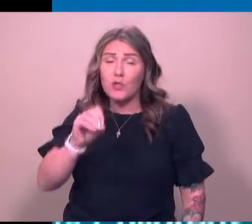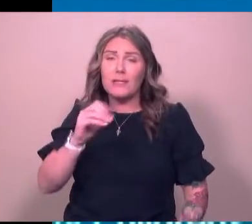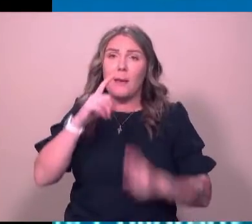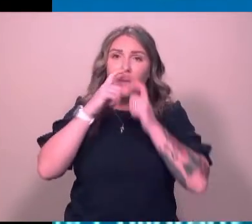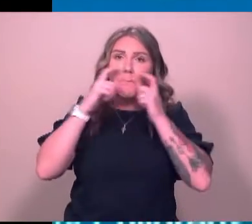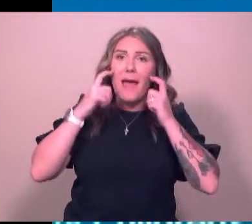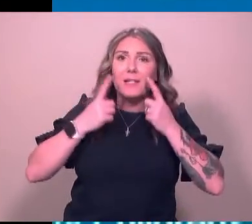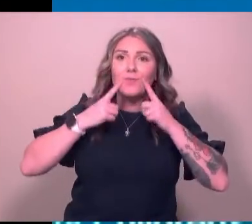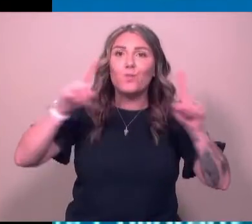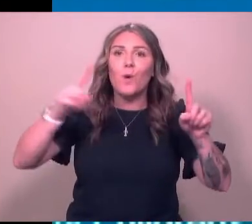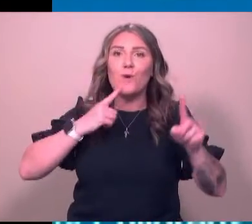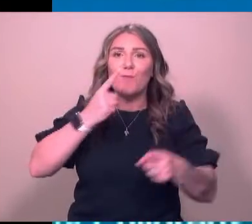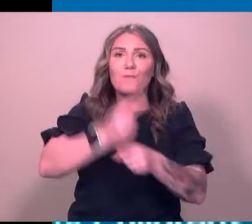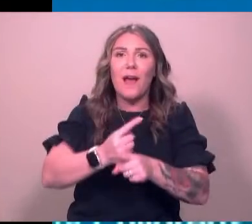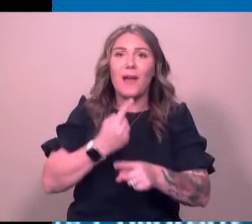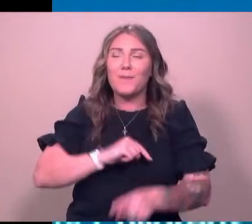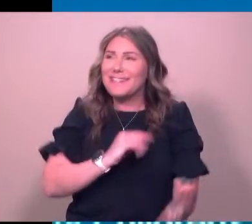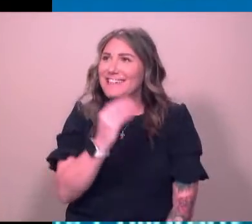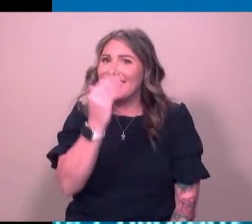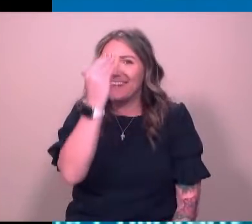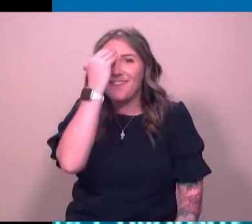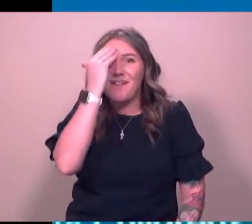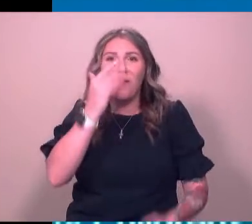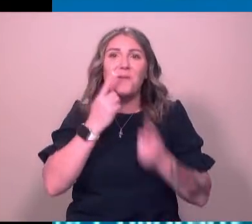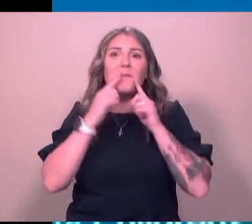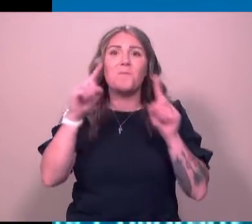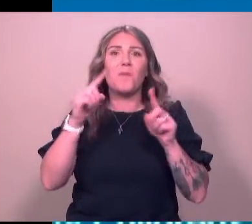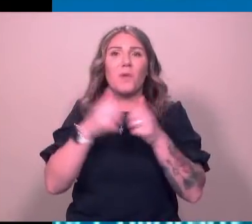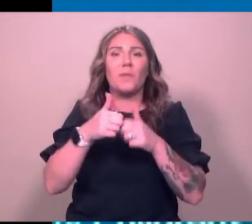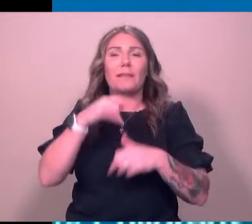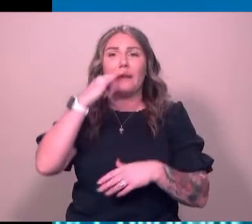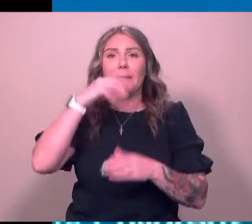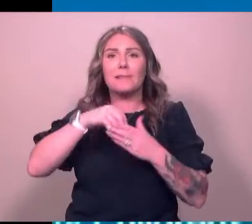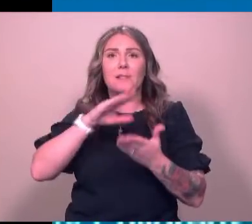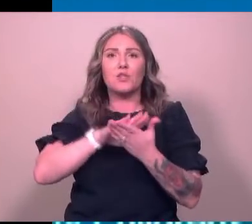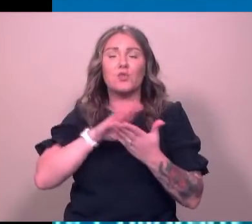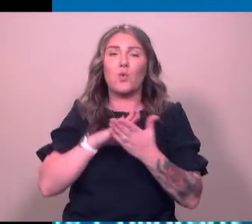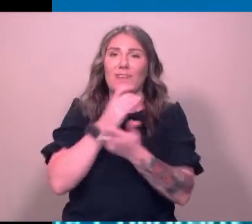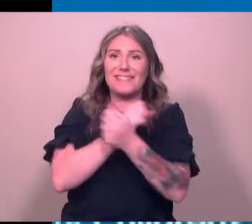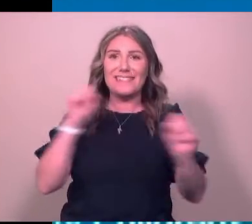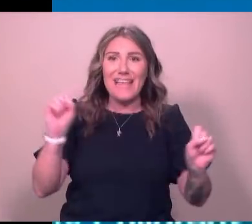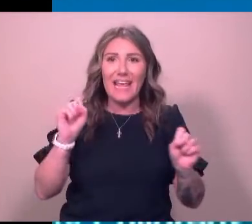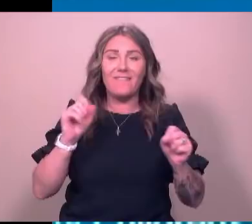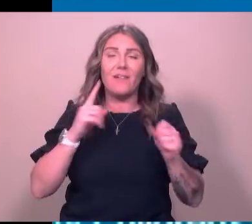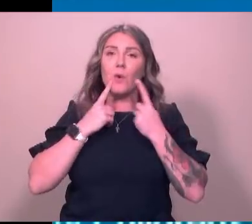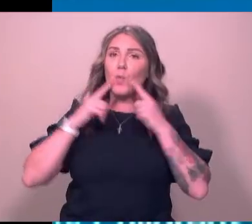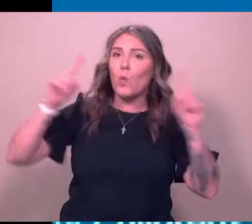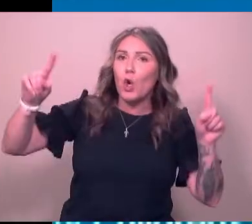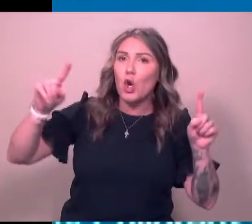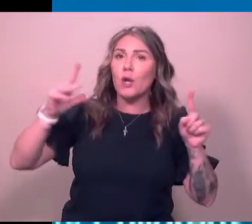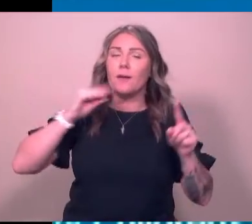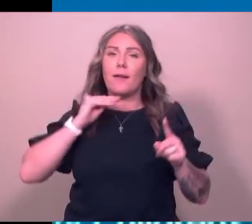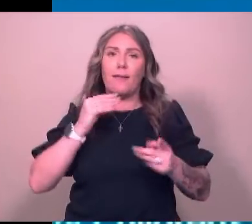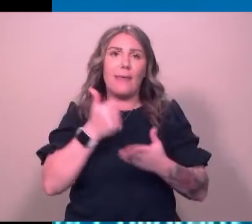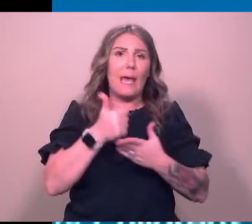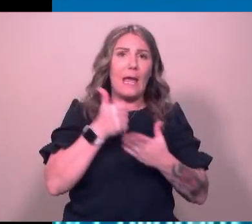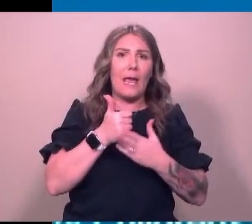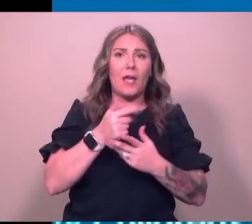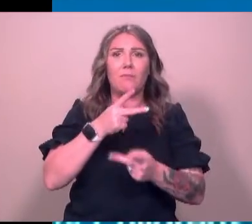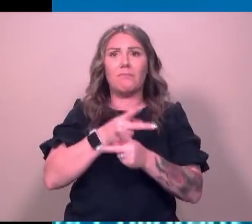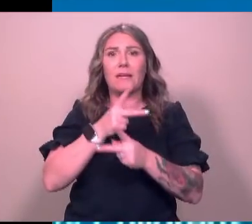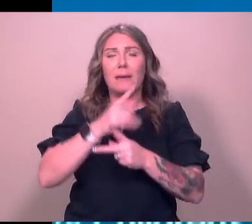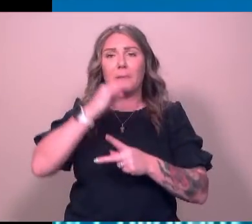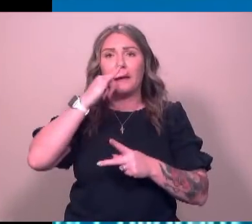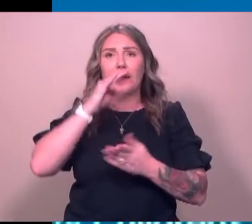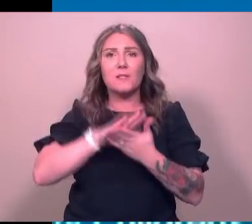work, right? We know masks work on kids in schools. They are safe, they work, and they help keep kids in school. The